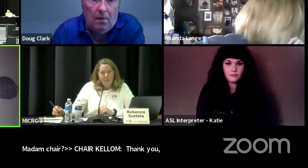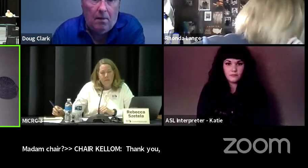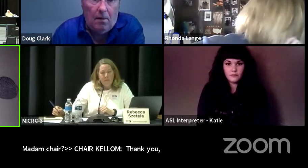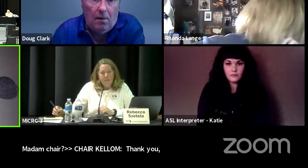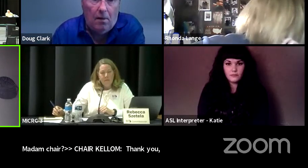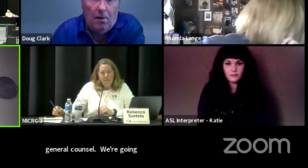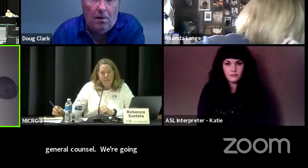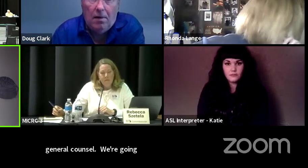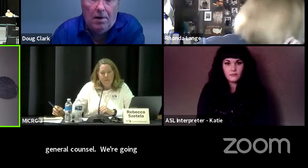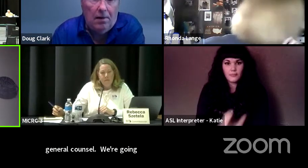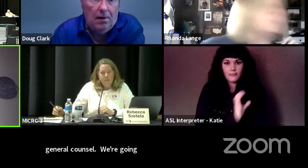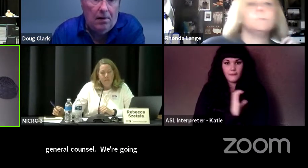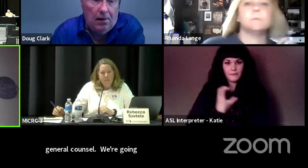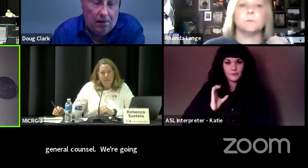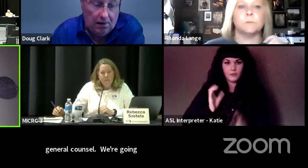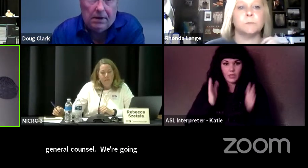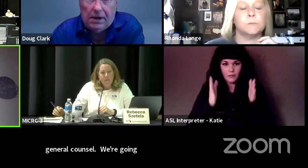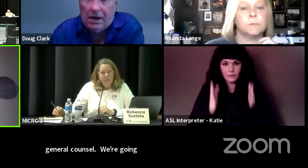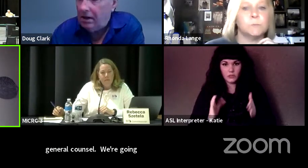Commissioner Clark.